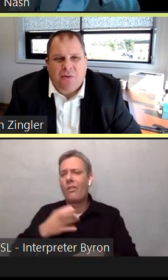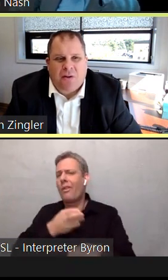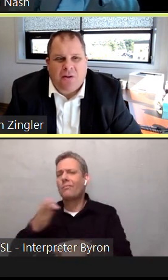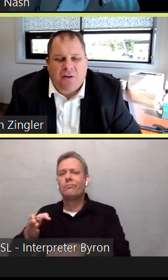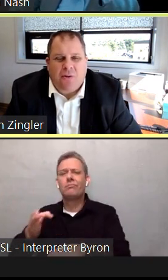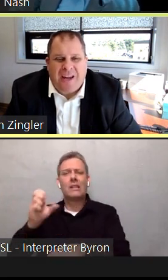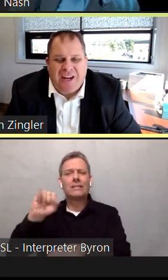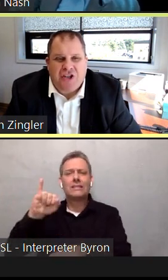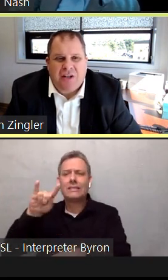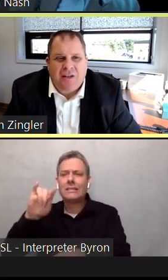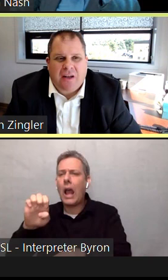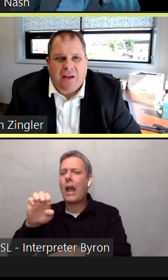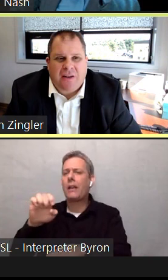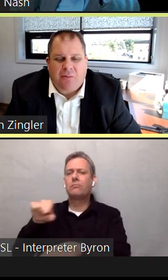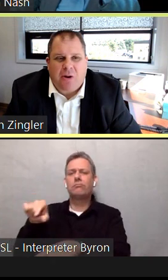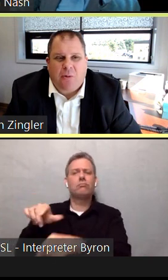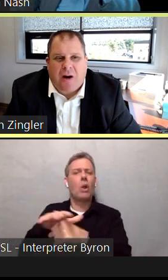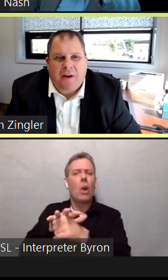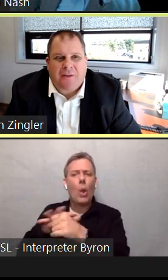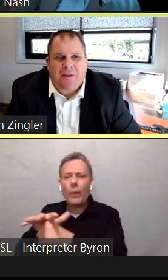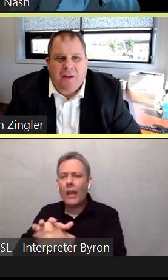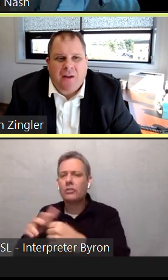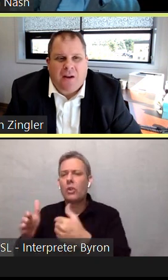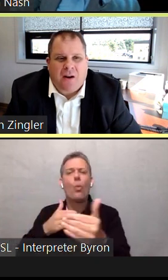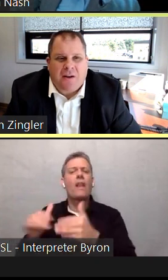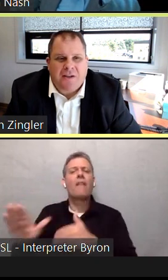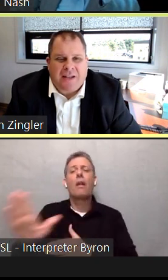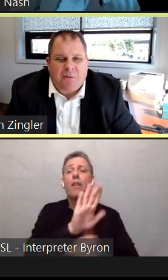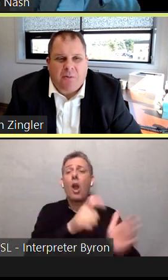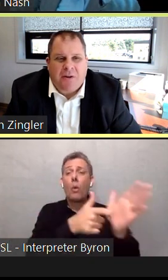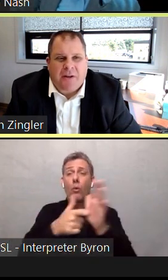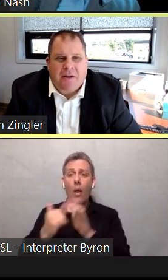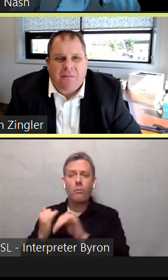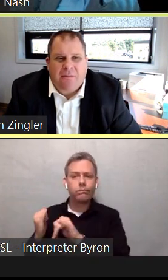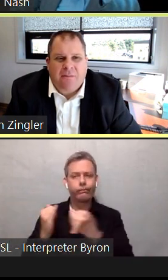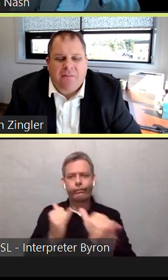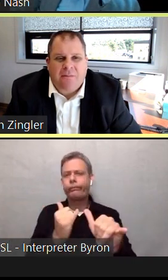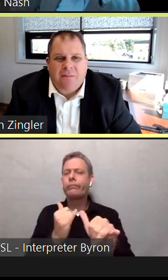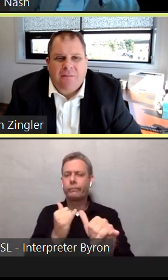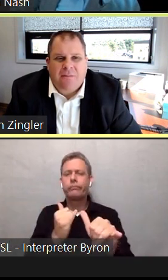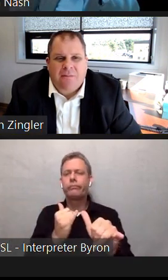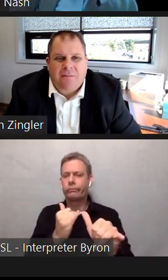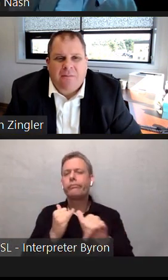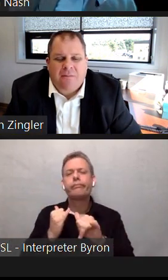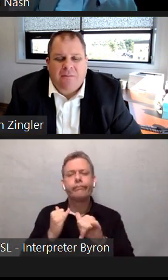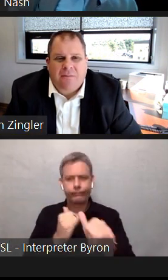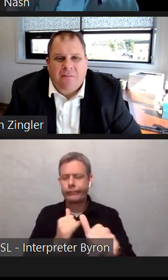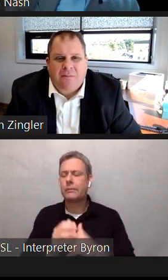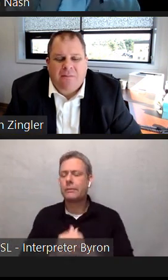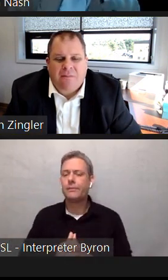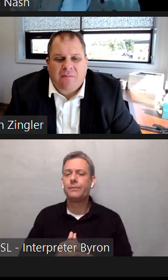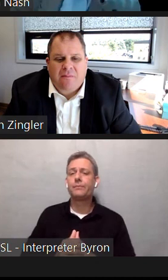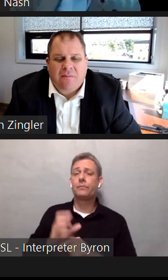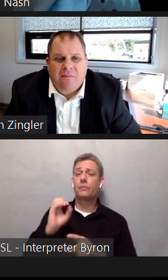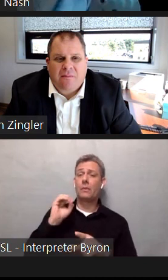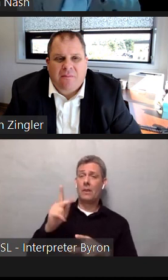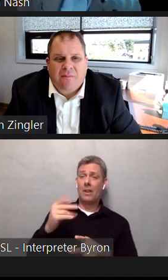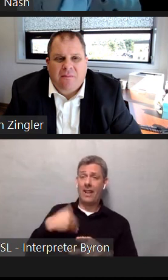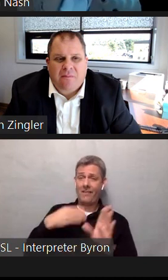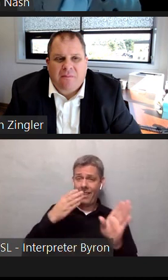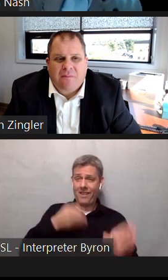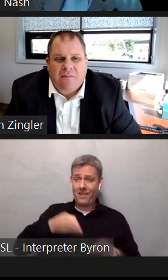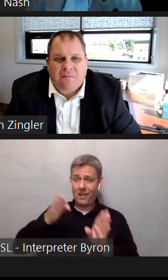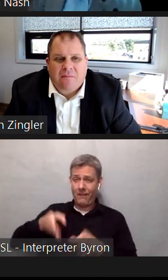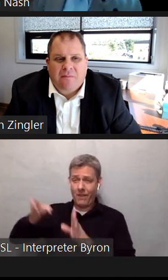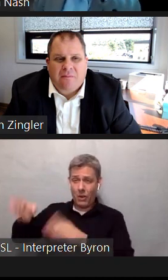to or location, their requirements are. So that's what we're doing. And Patty mentions there are individuals that